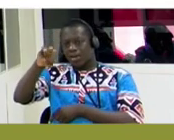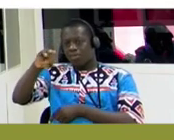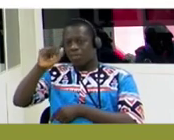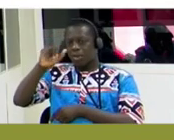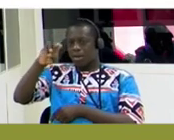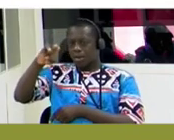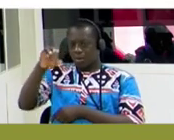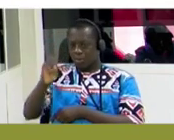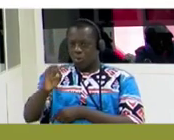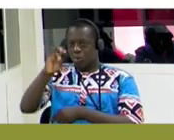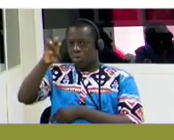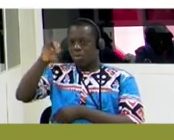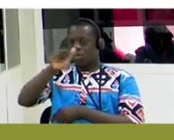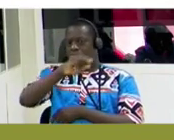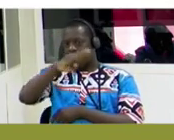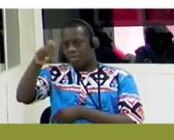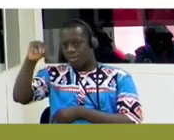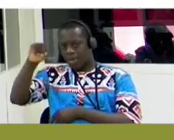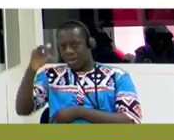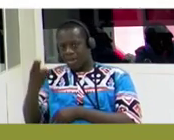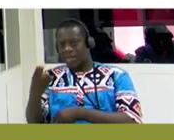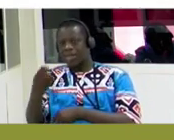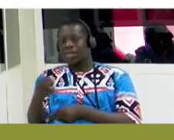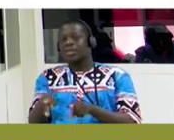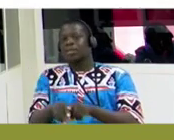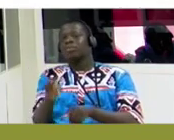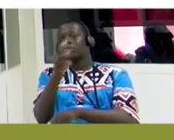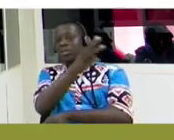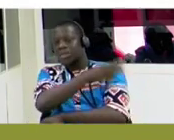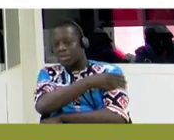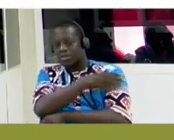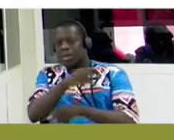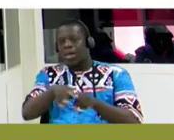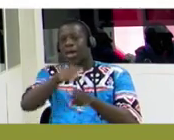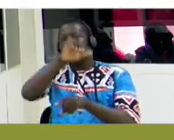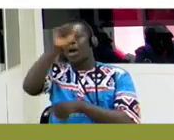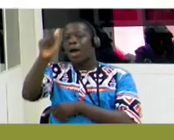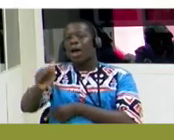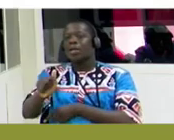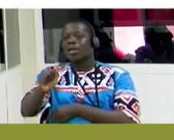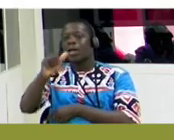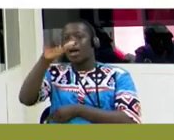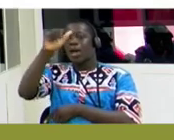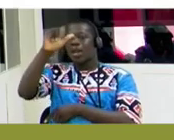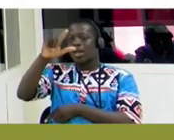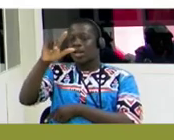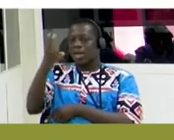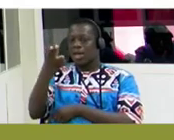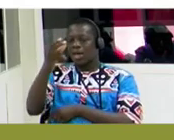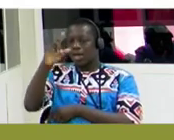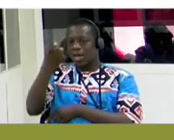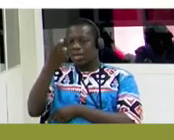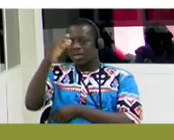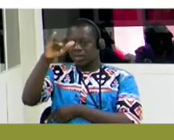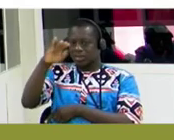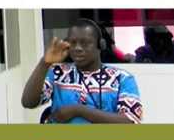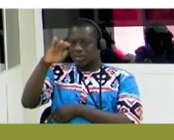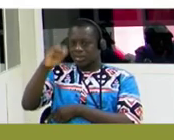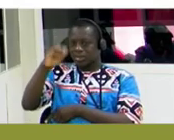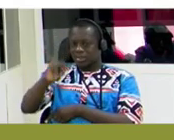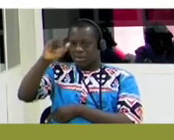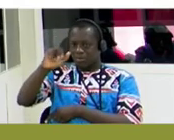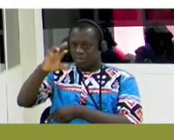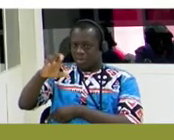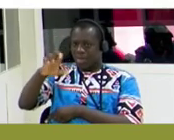Alhaji Martin and Manuel Picor. They were strong guys of this man, the chairman then. They